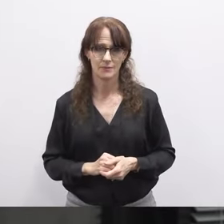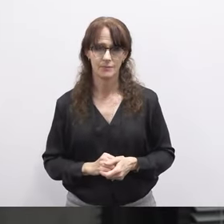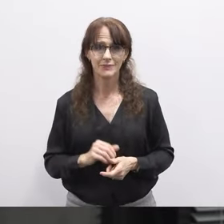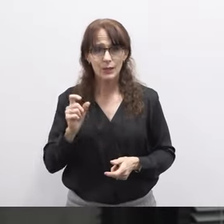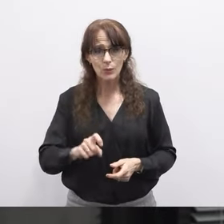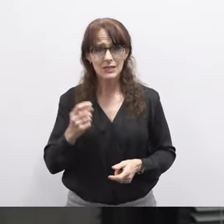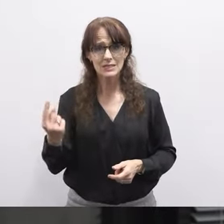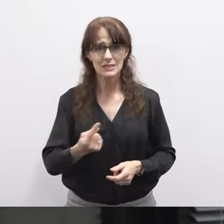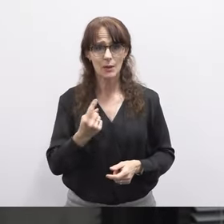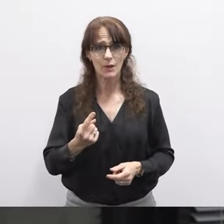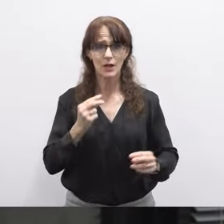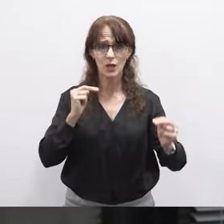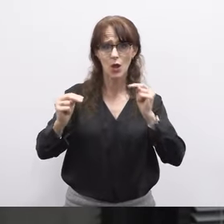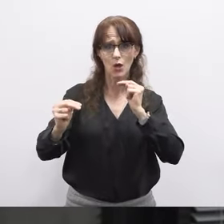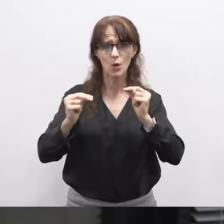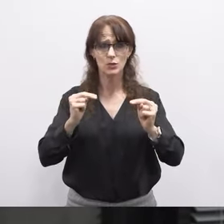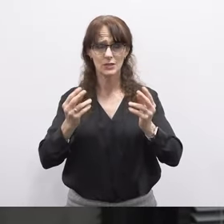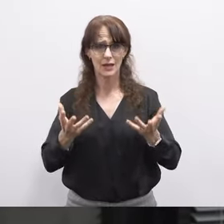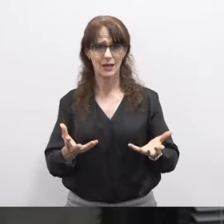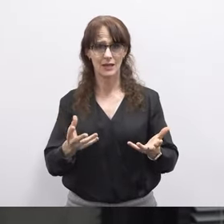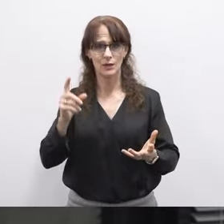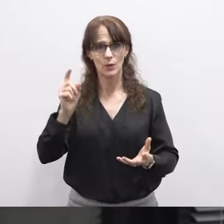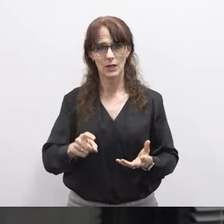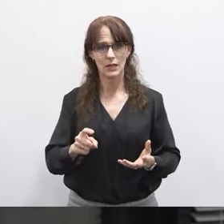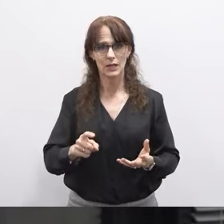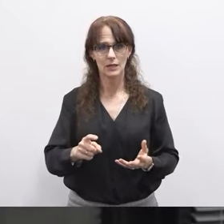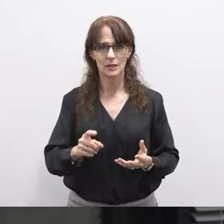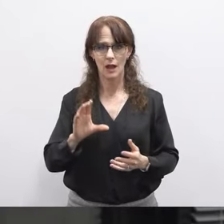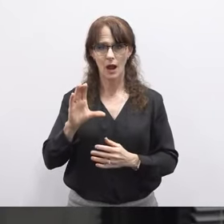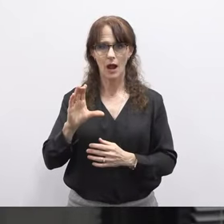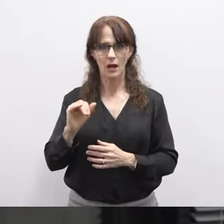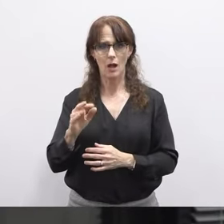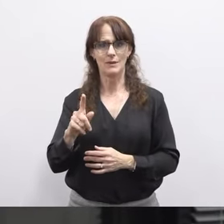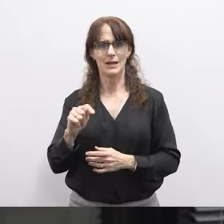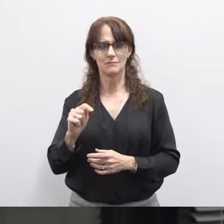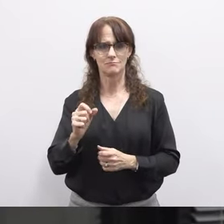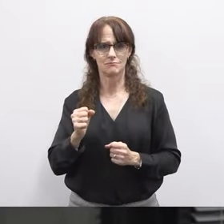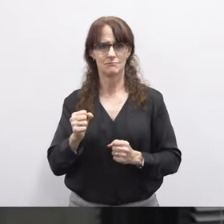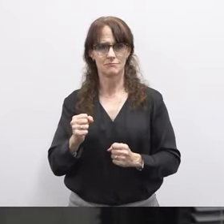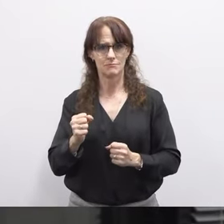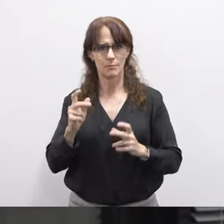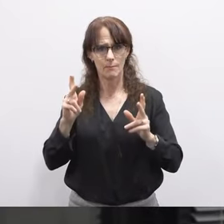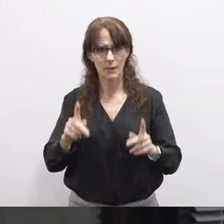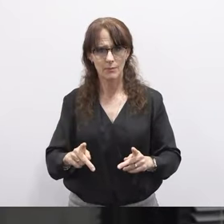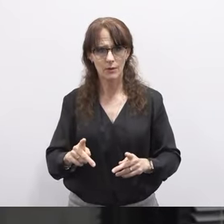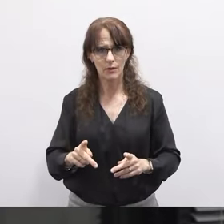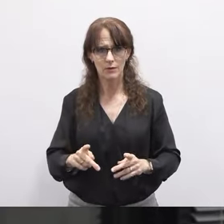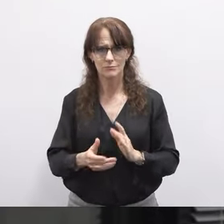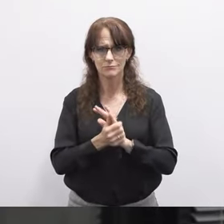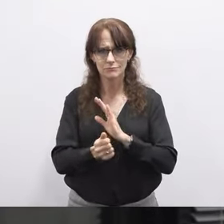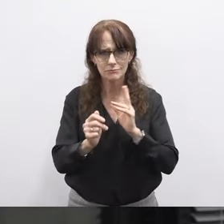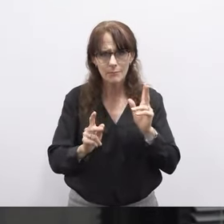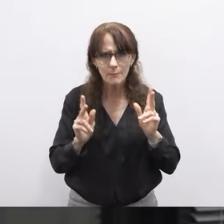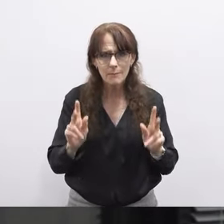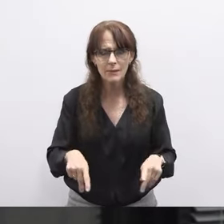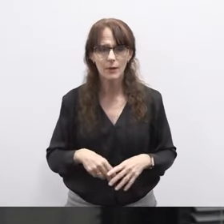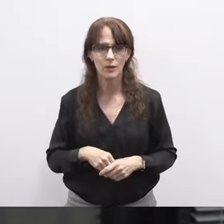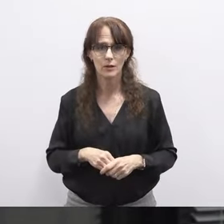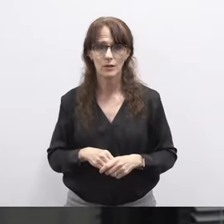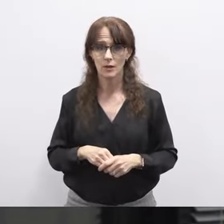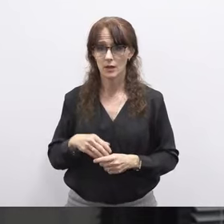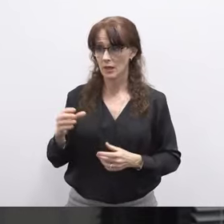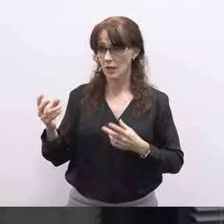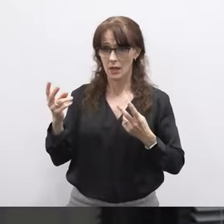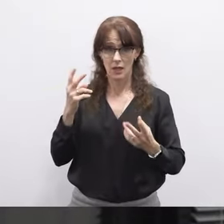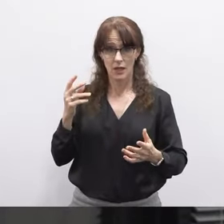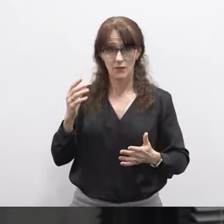need somebody that can negotiate. We need competent people. I mean, if you guys are looking to hire